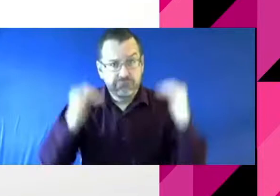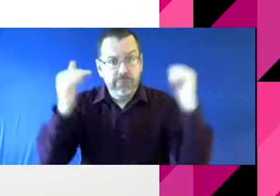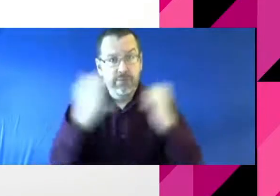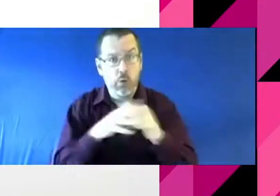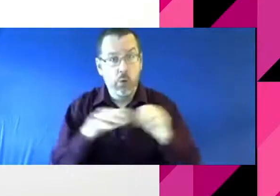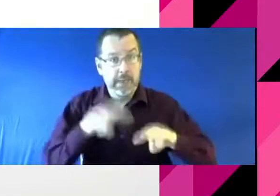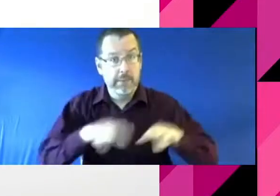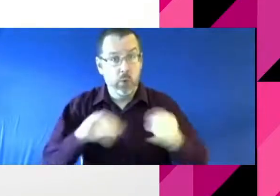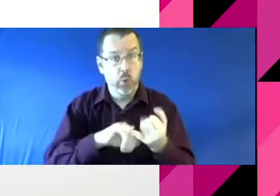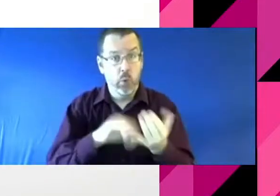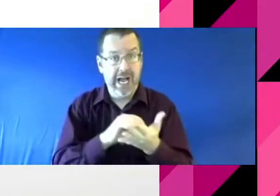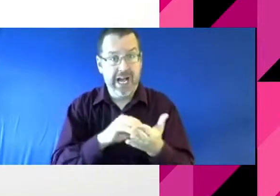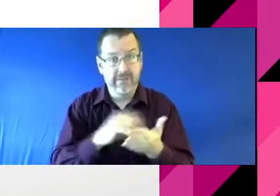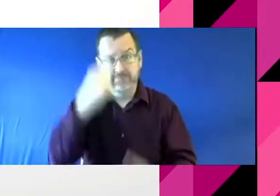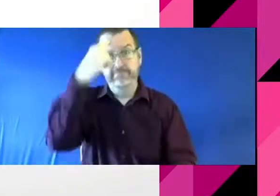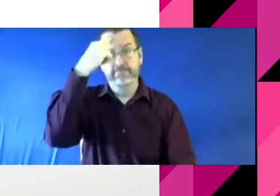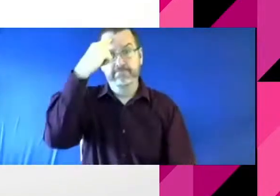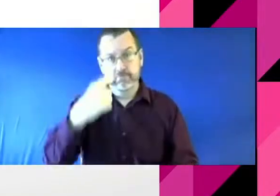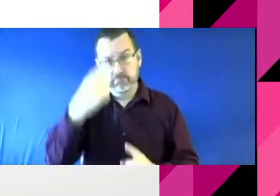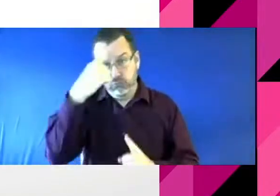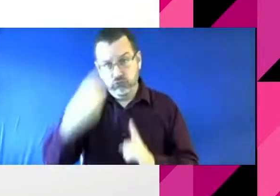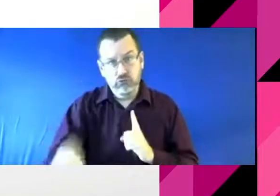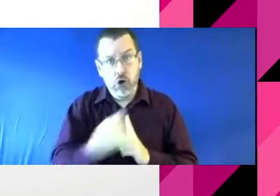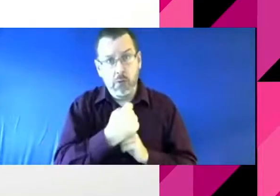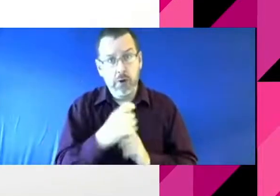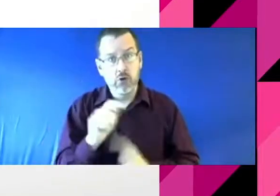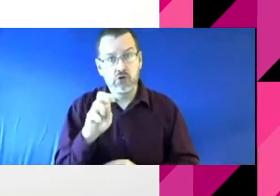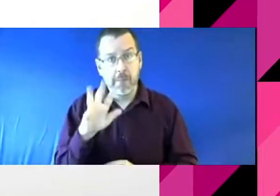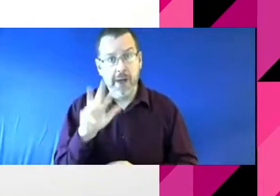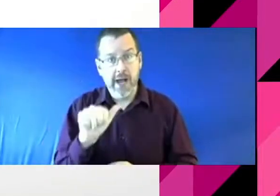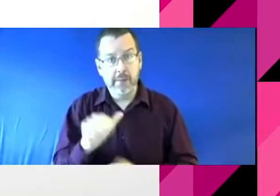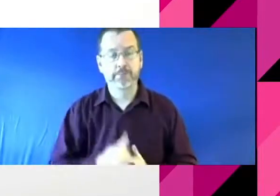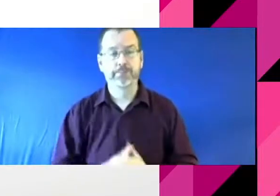Well, that's a very good question. I suppose